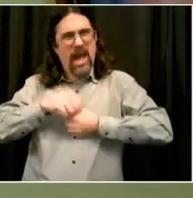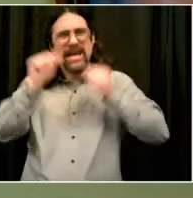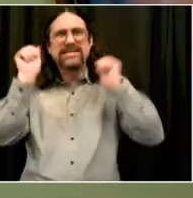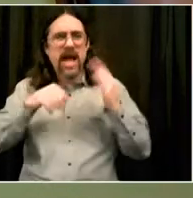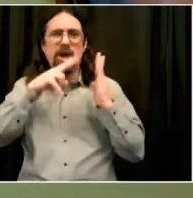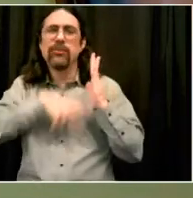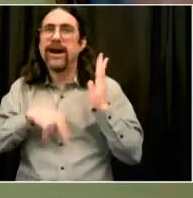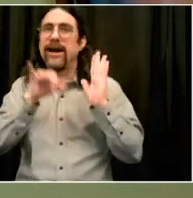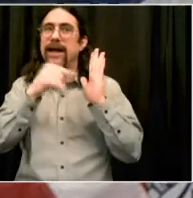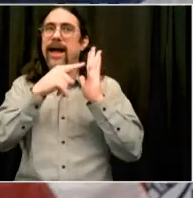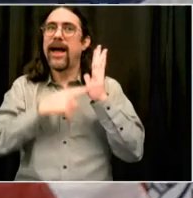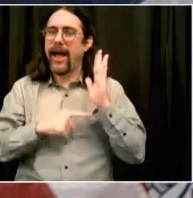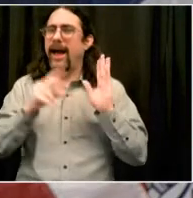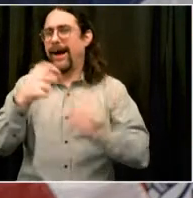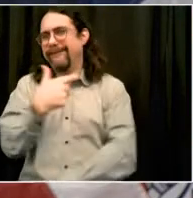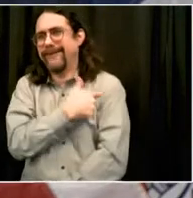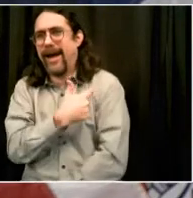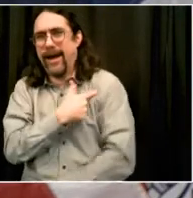add?